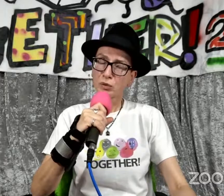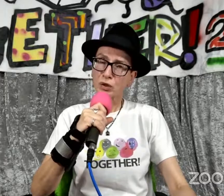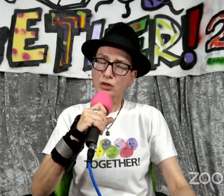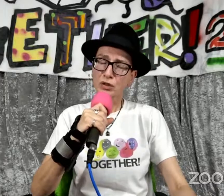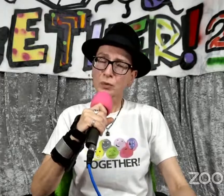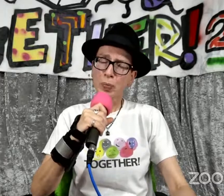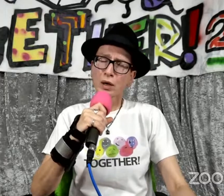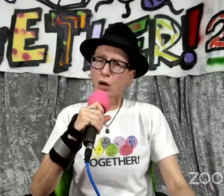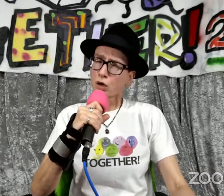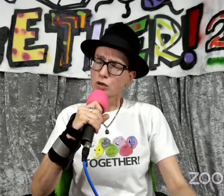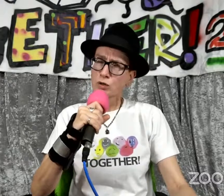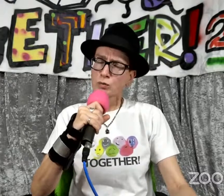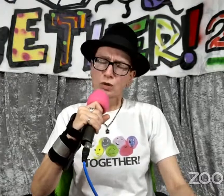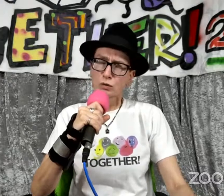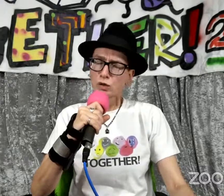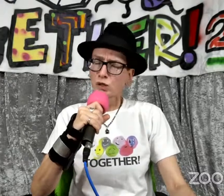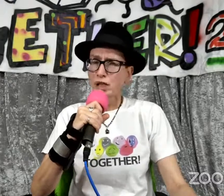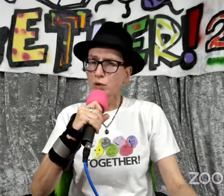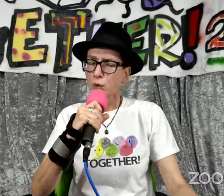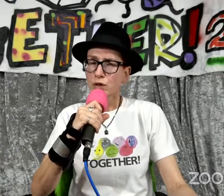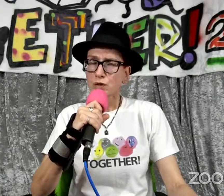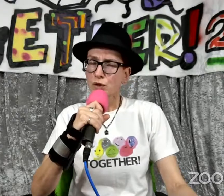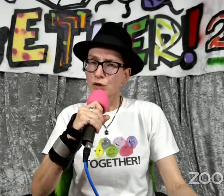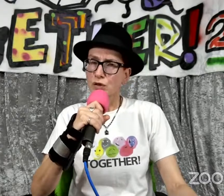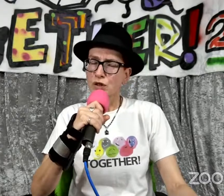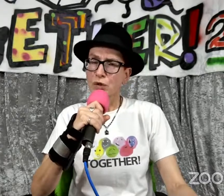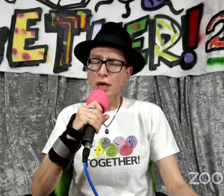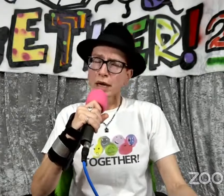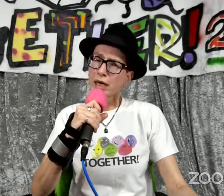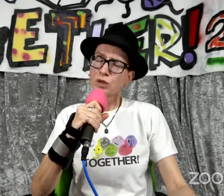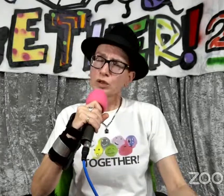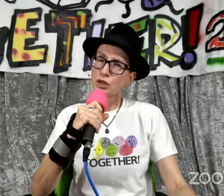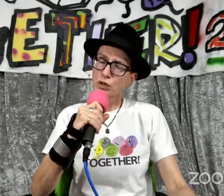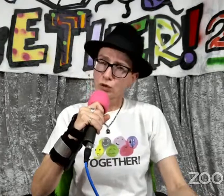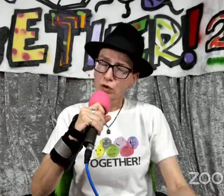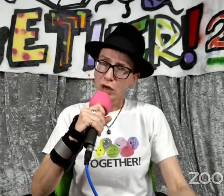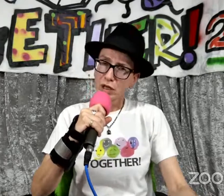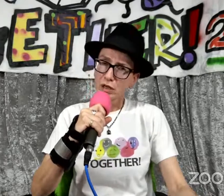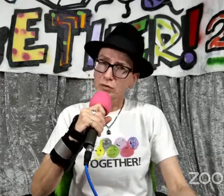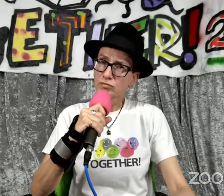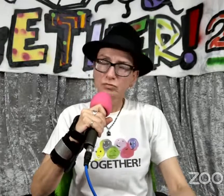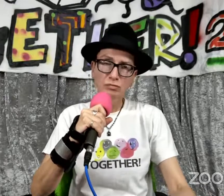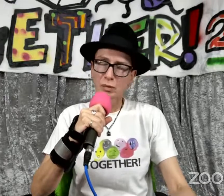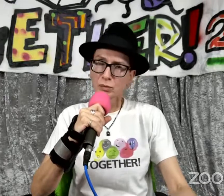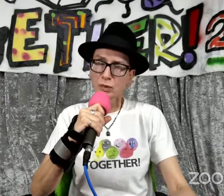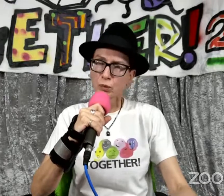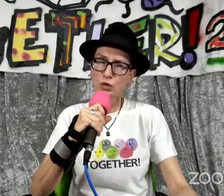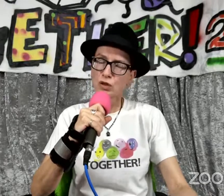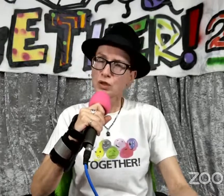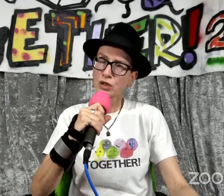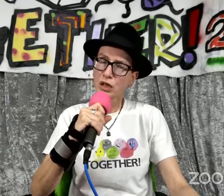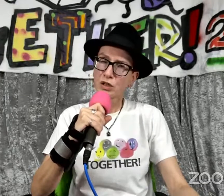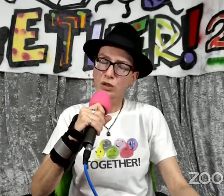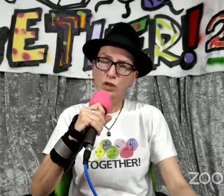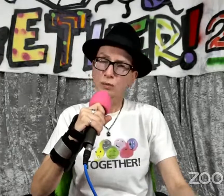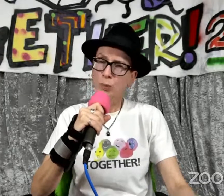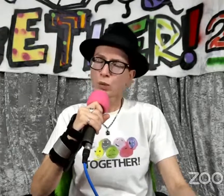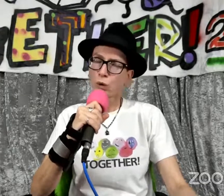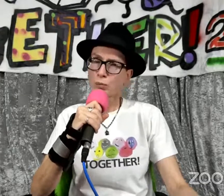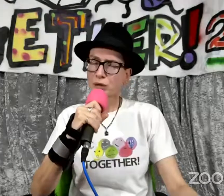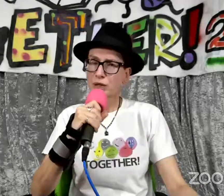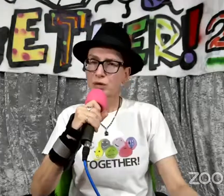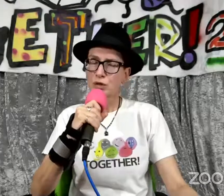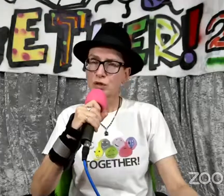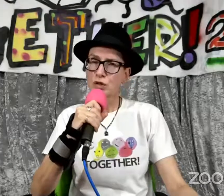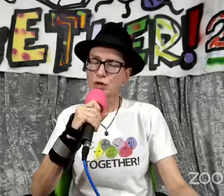for everybody to ask Sahira questions. How did she train? What's she done?